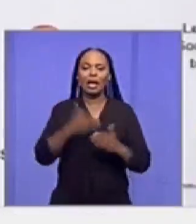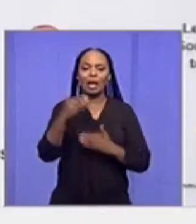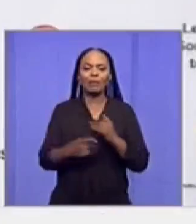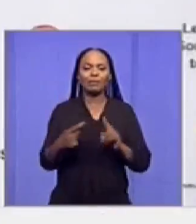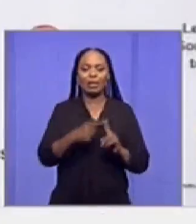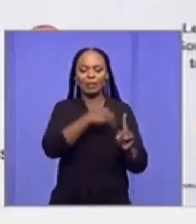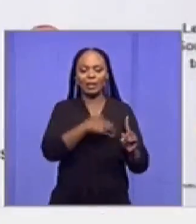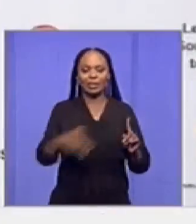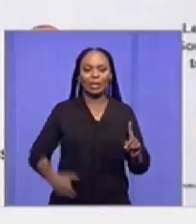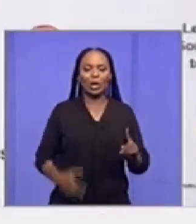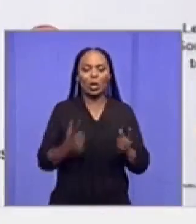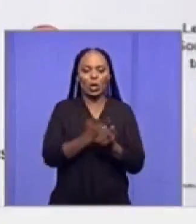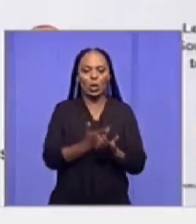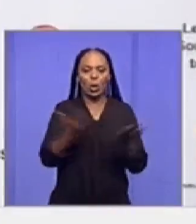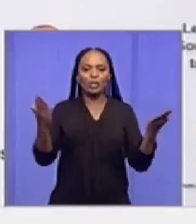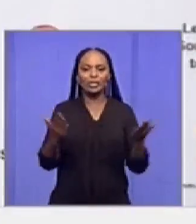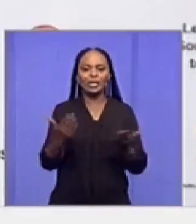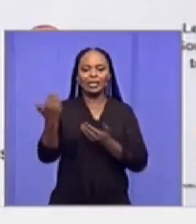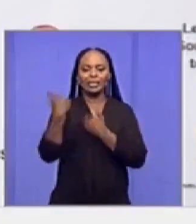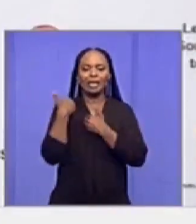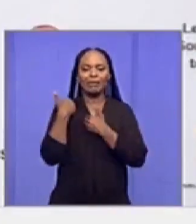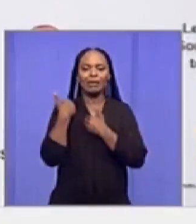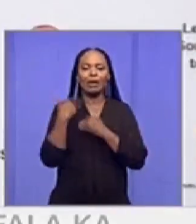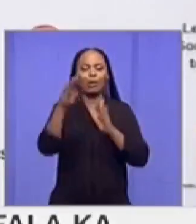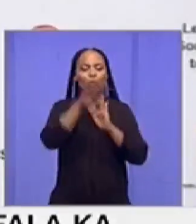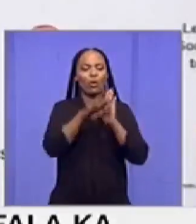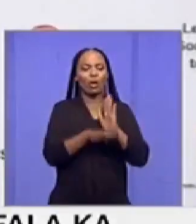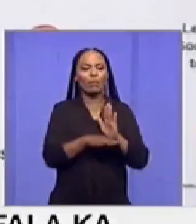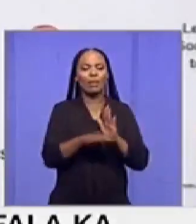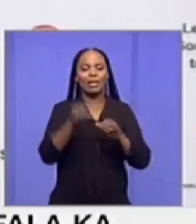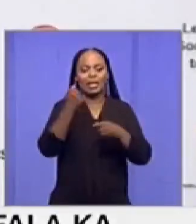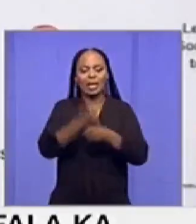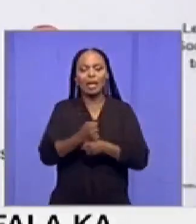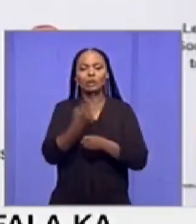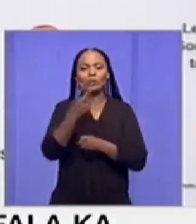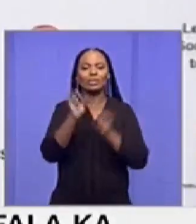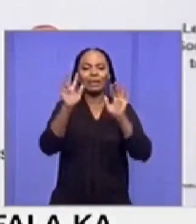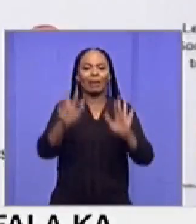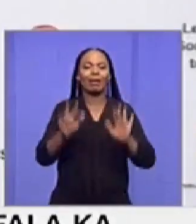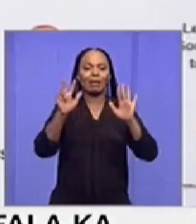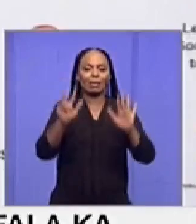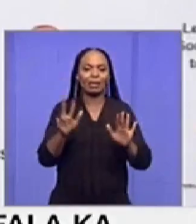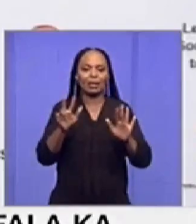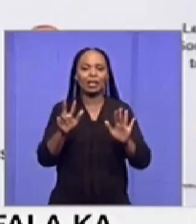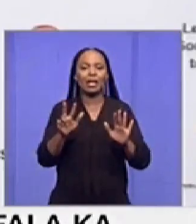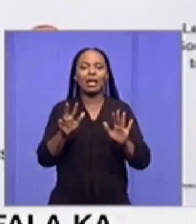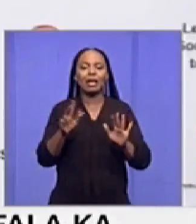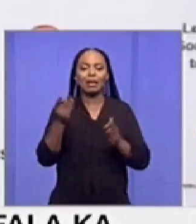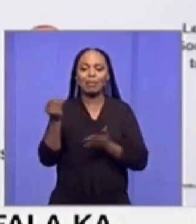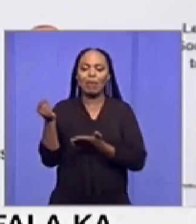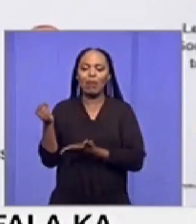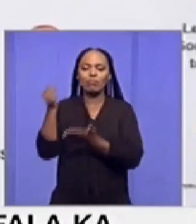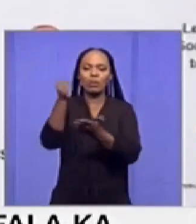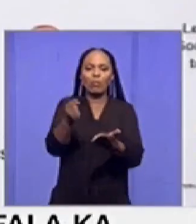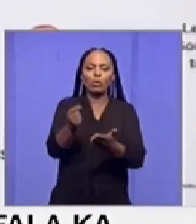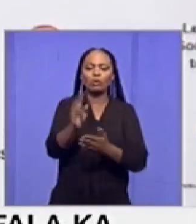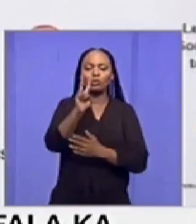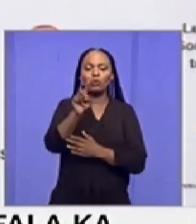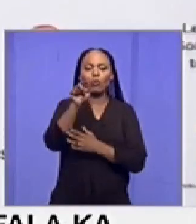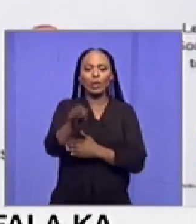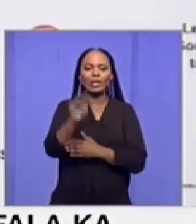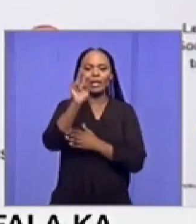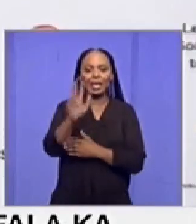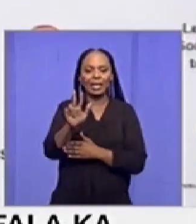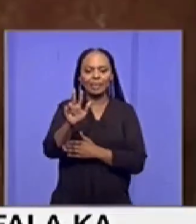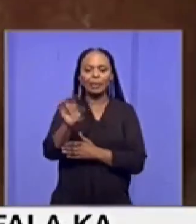president launched the SAFE program in 2018 then made an investment of 2.8